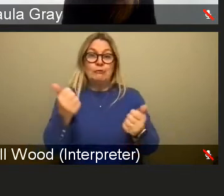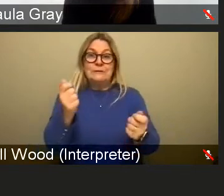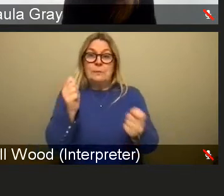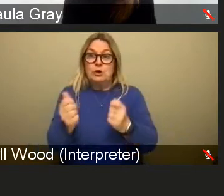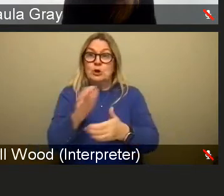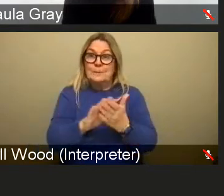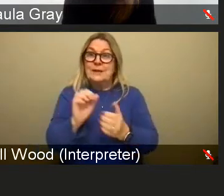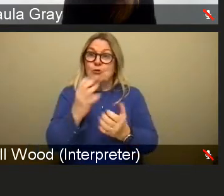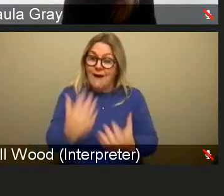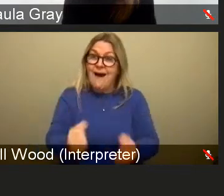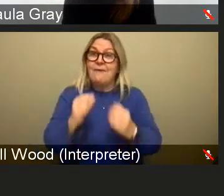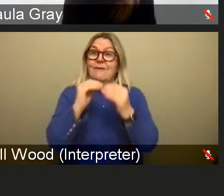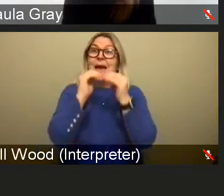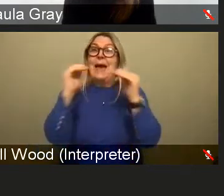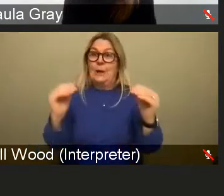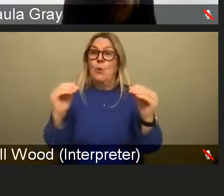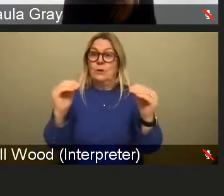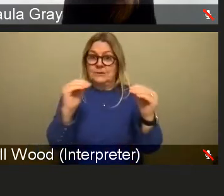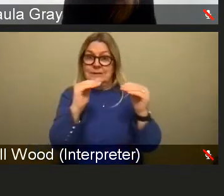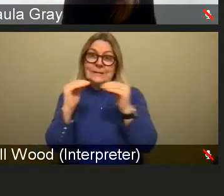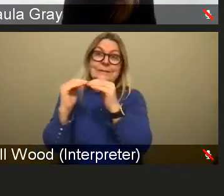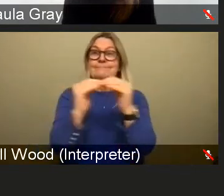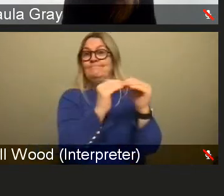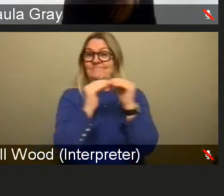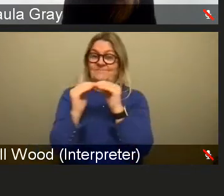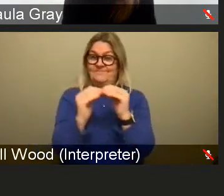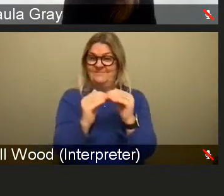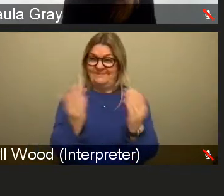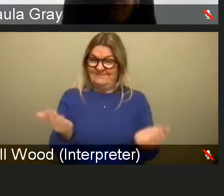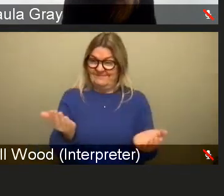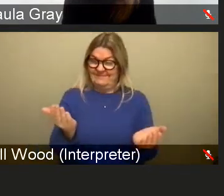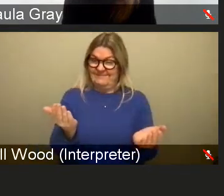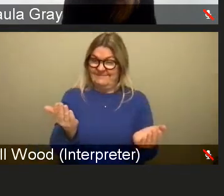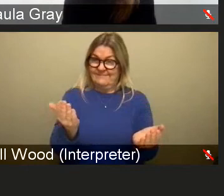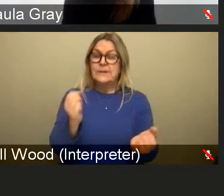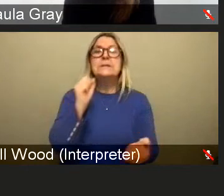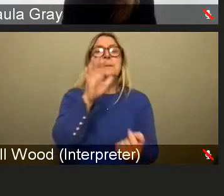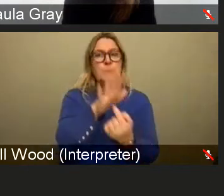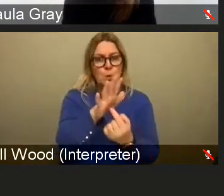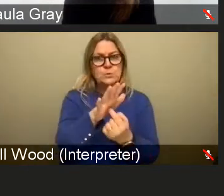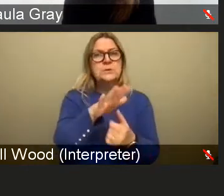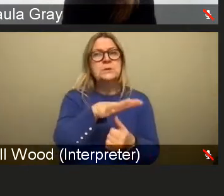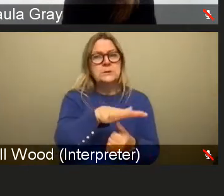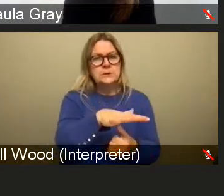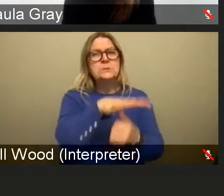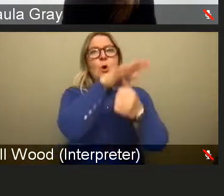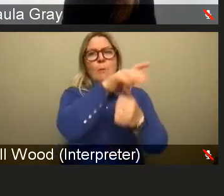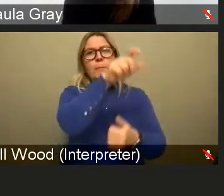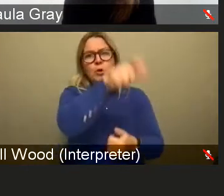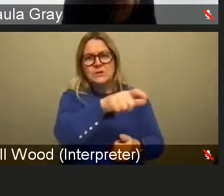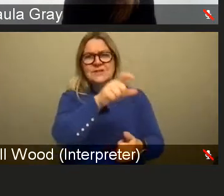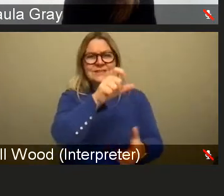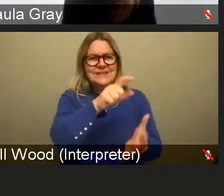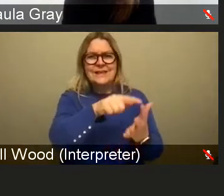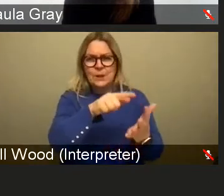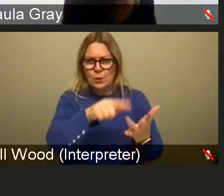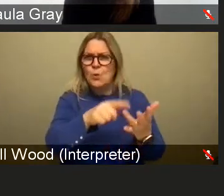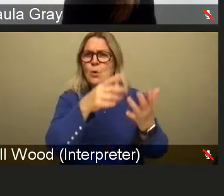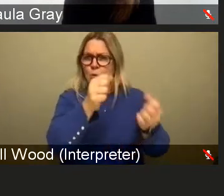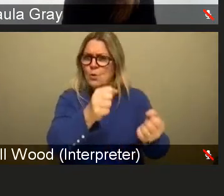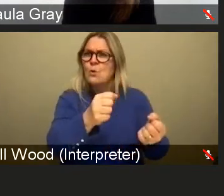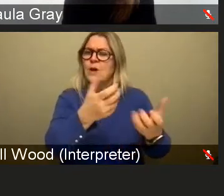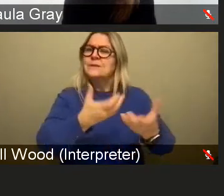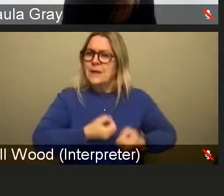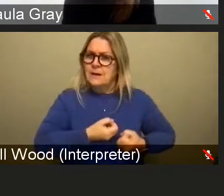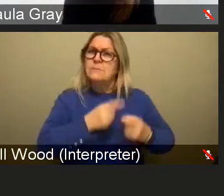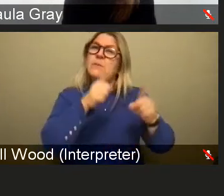for everyone. So yes, it's important to permeate down, but we can all do things together as individuals daily.